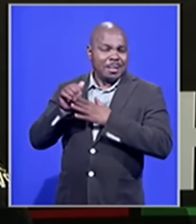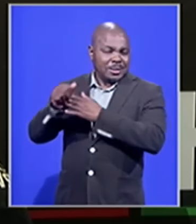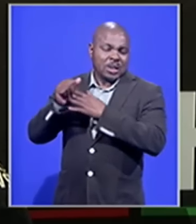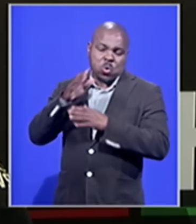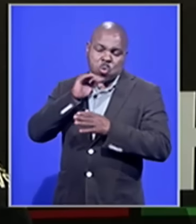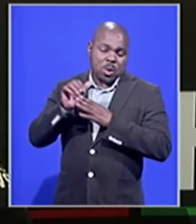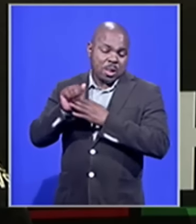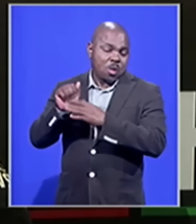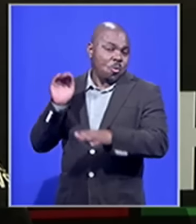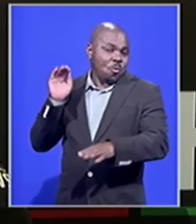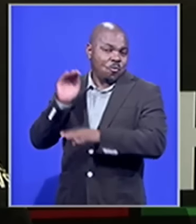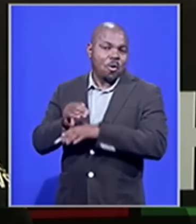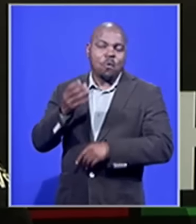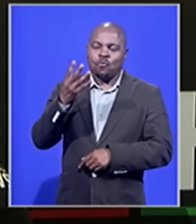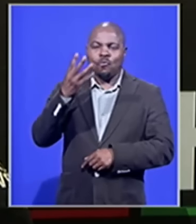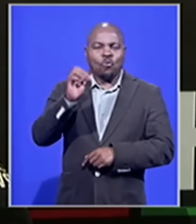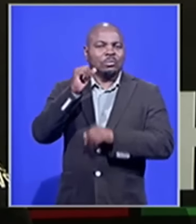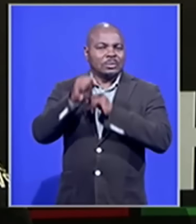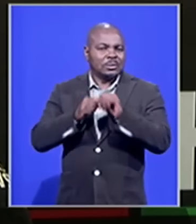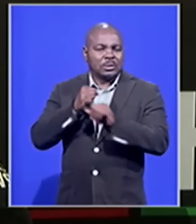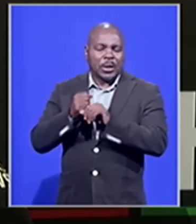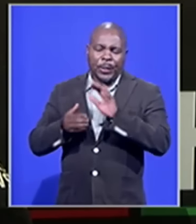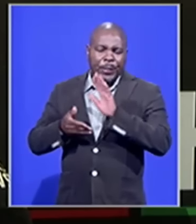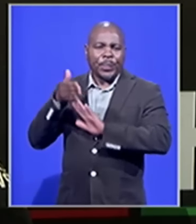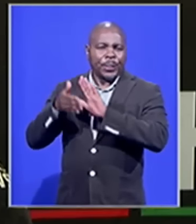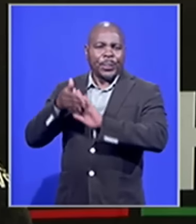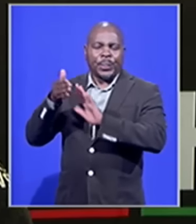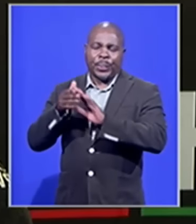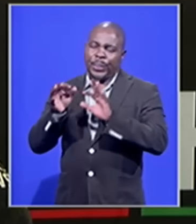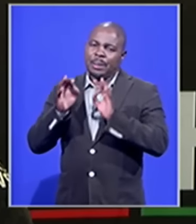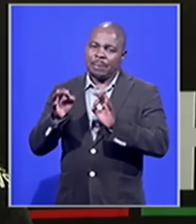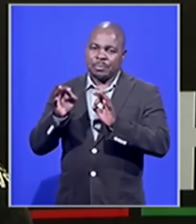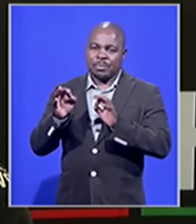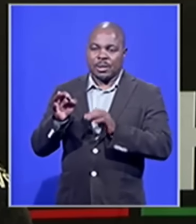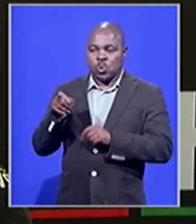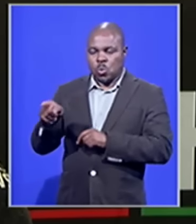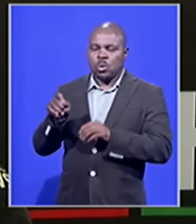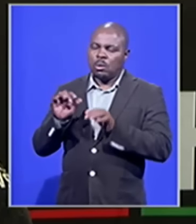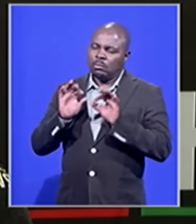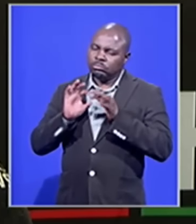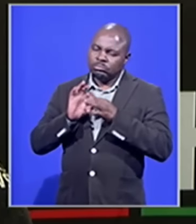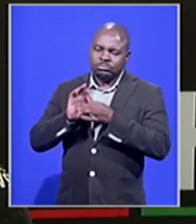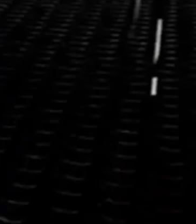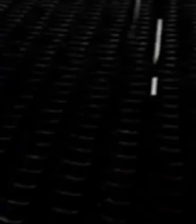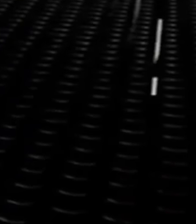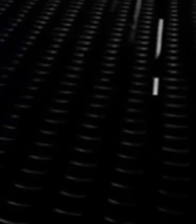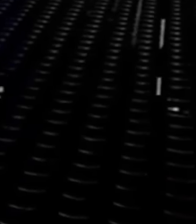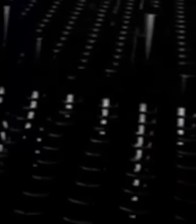more than 40 years, resilient and very consistent.